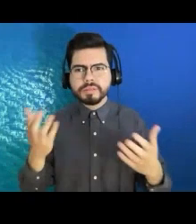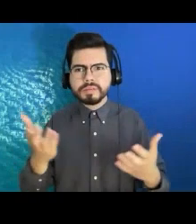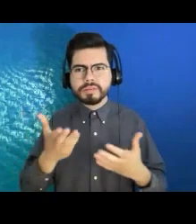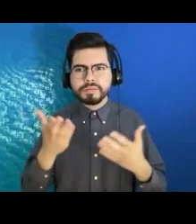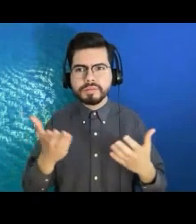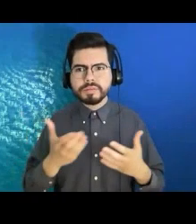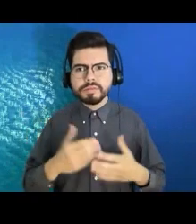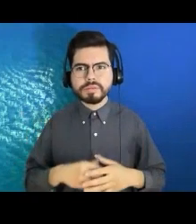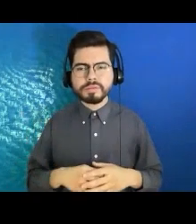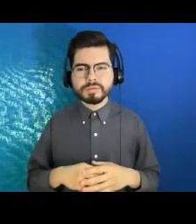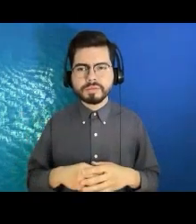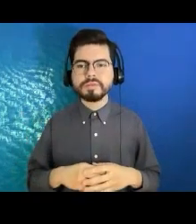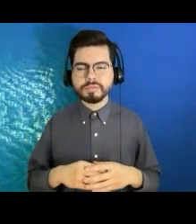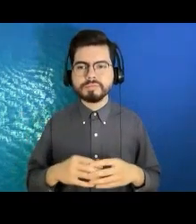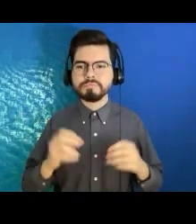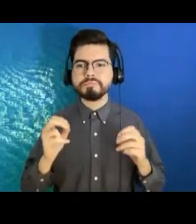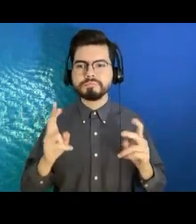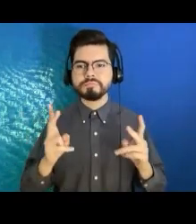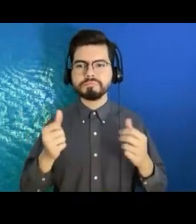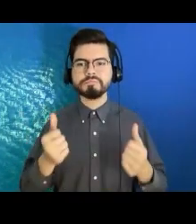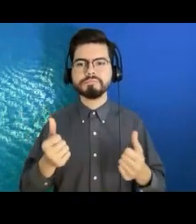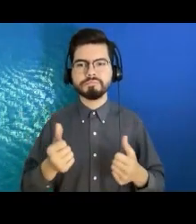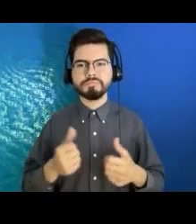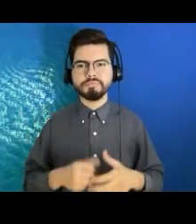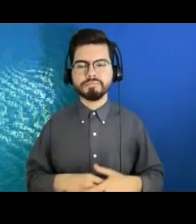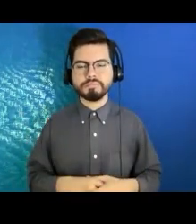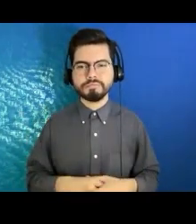Okay, that's helpful.